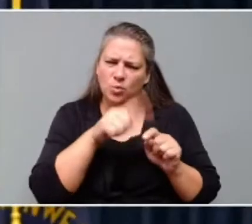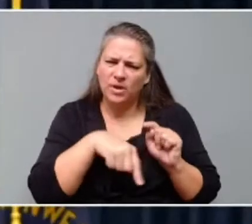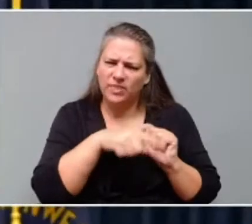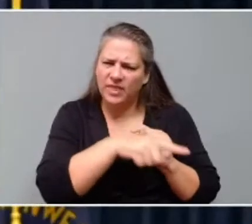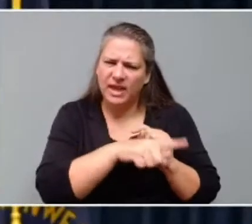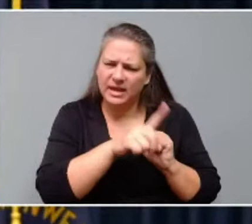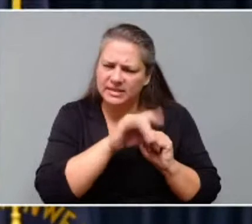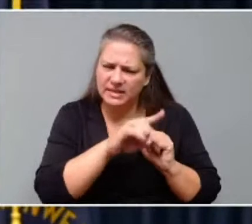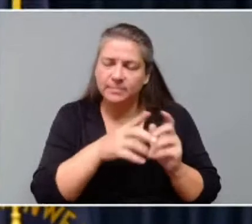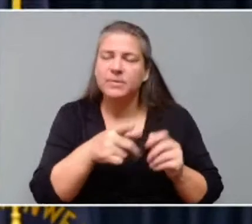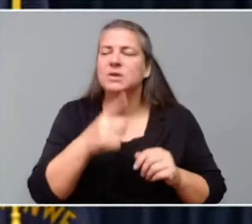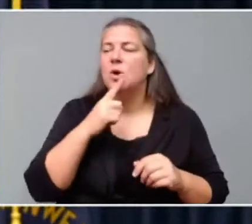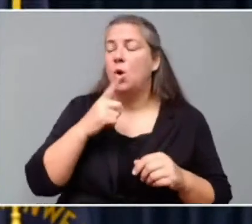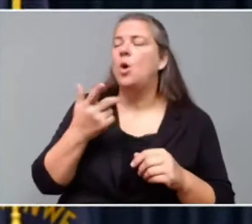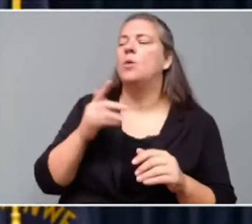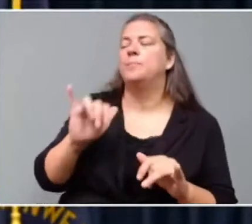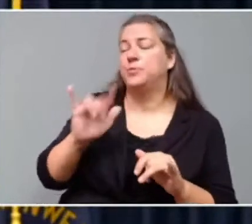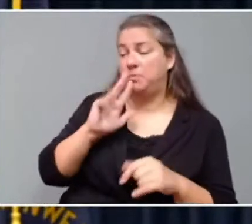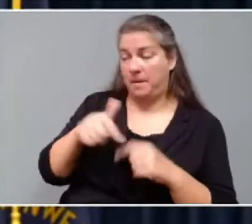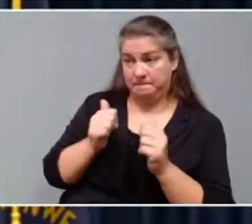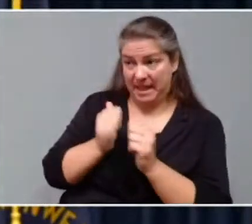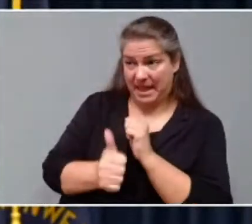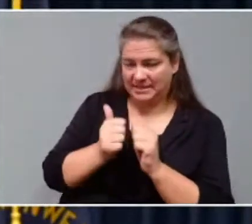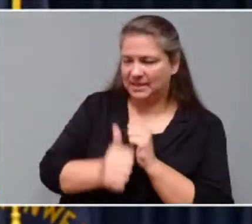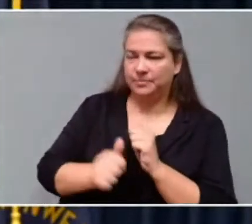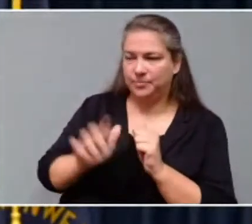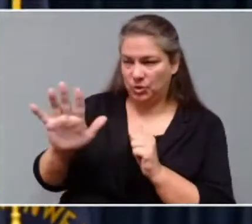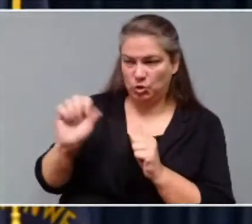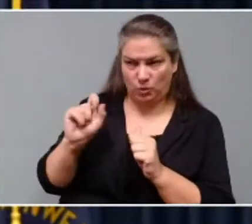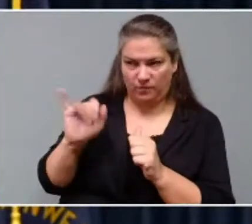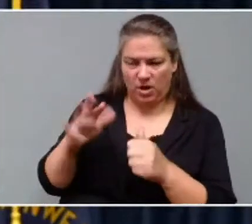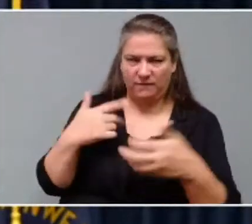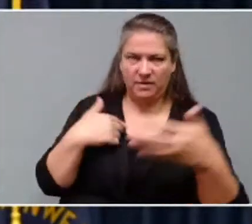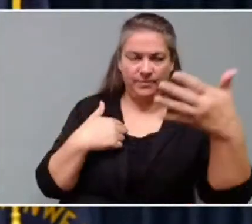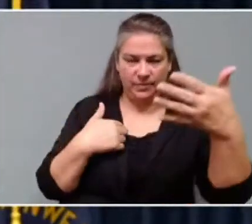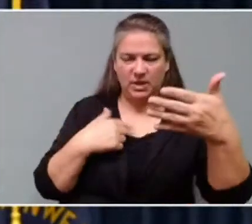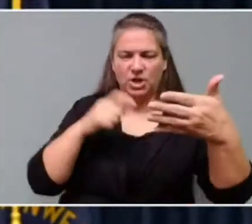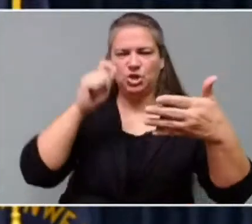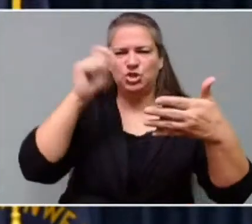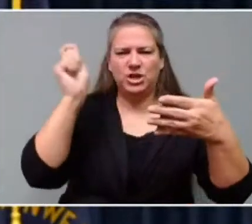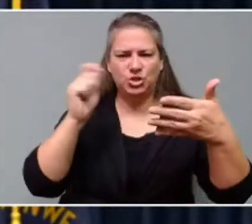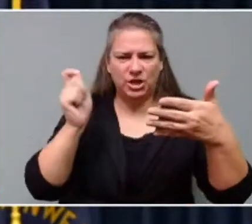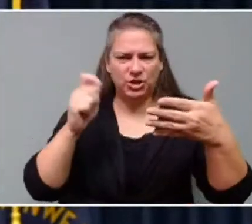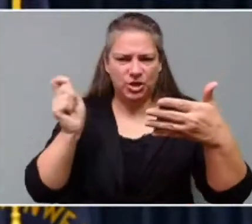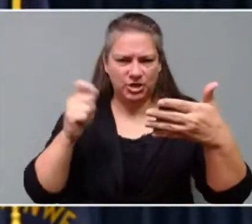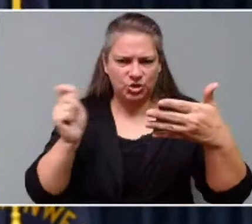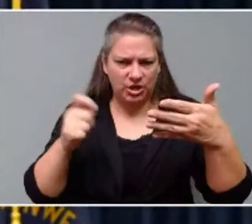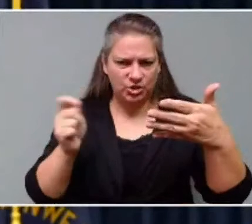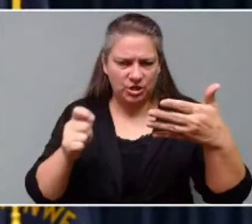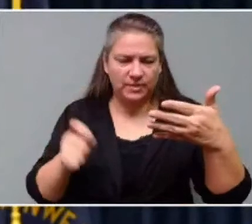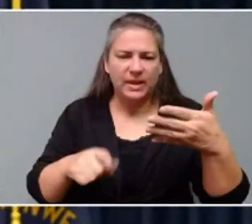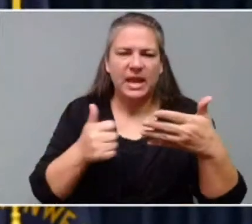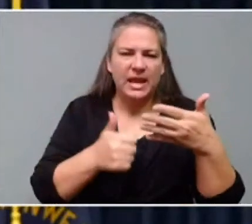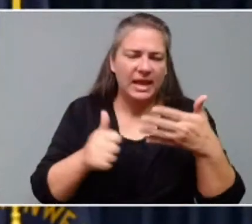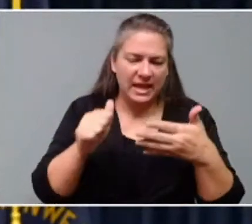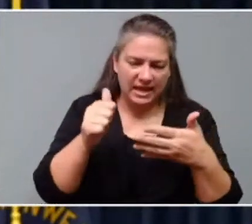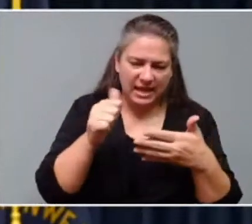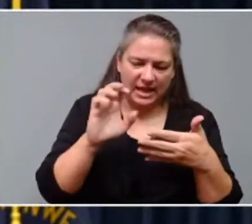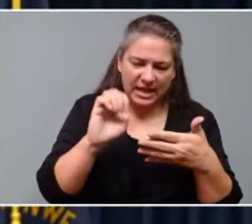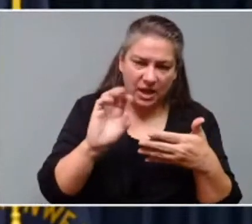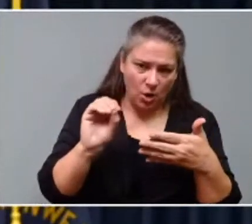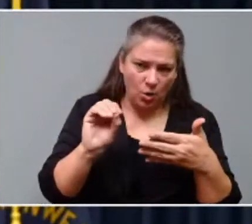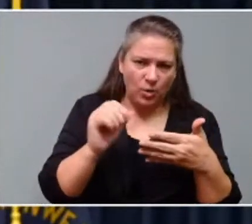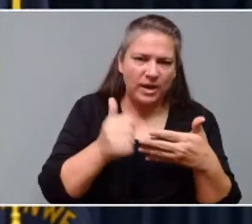thus far is kind of a big checklist of executive orders and administrative orders that have been put out on different